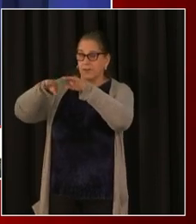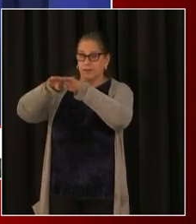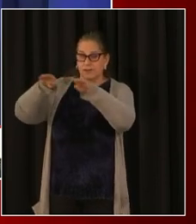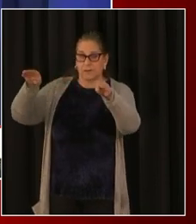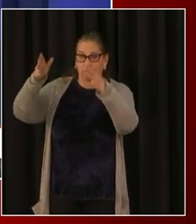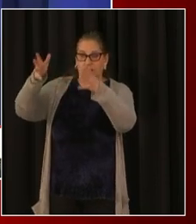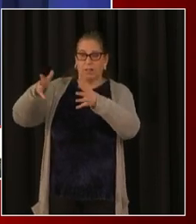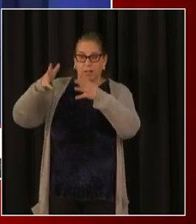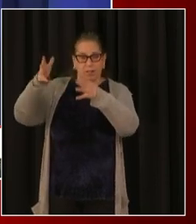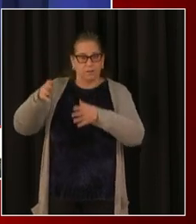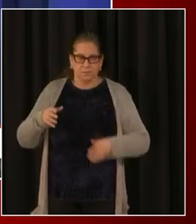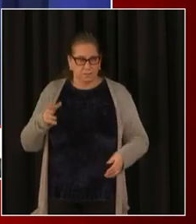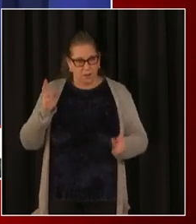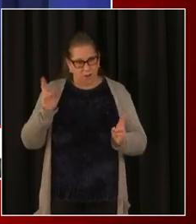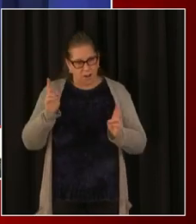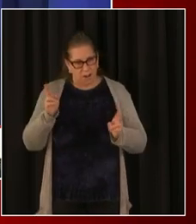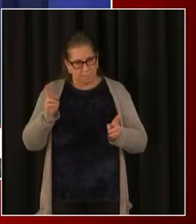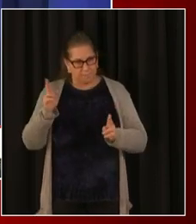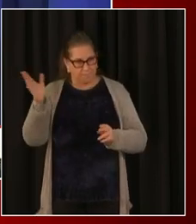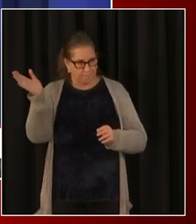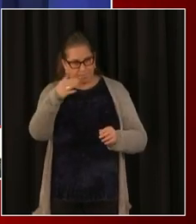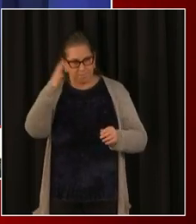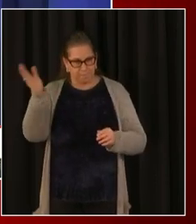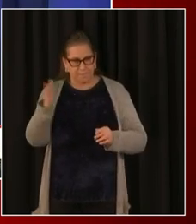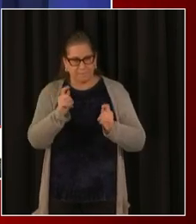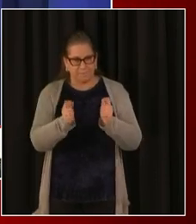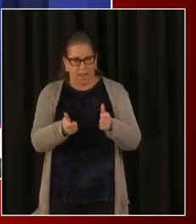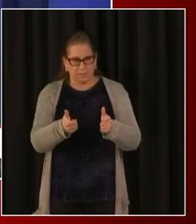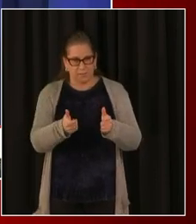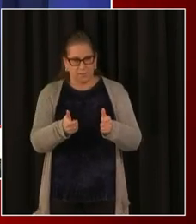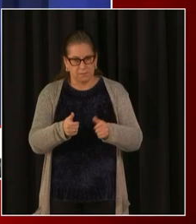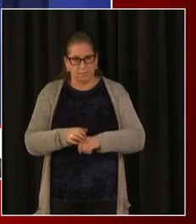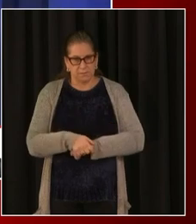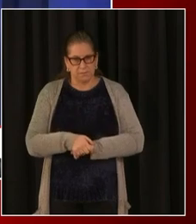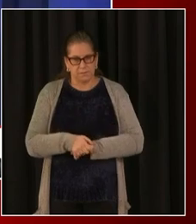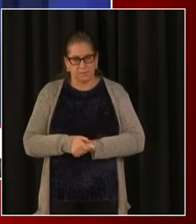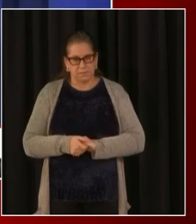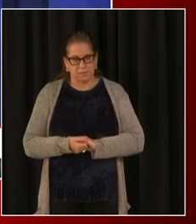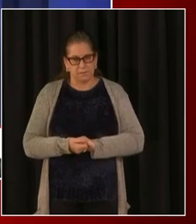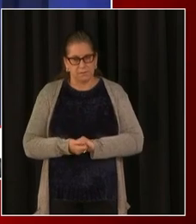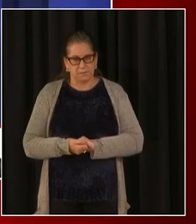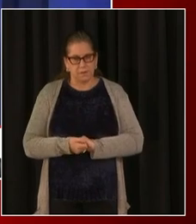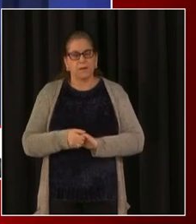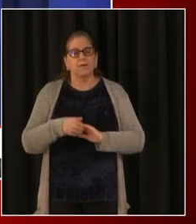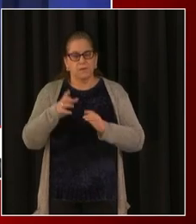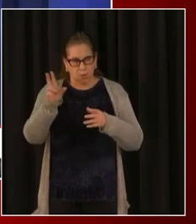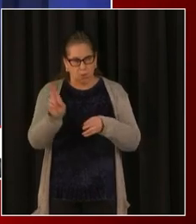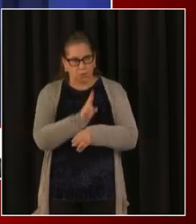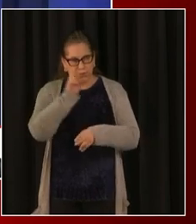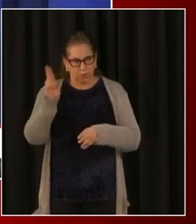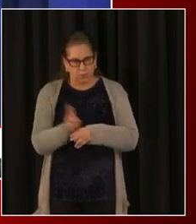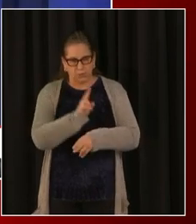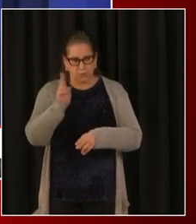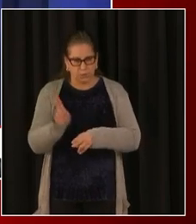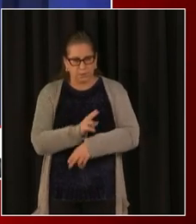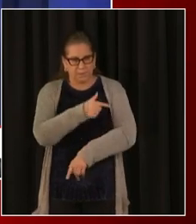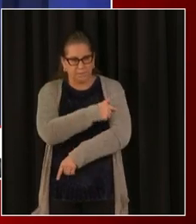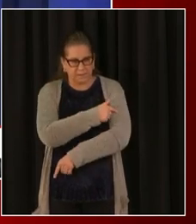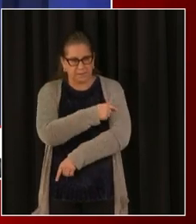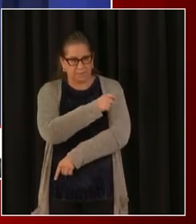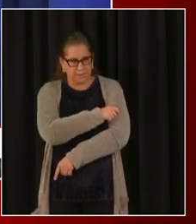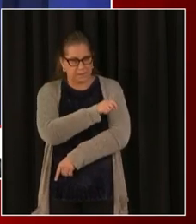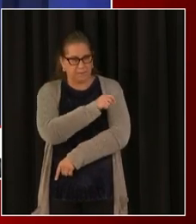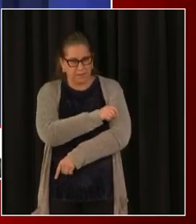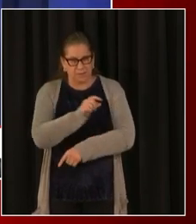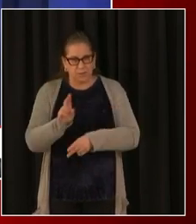have about 8,000 doses of vaccine that came into the city last week. Doesn't often make it into the